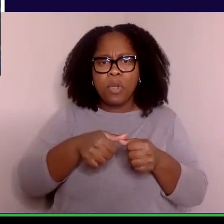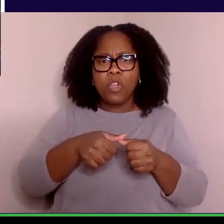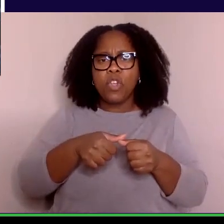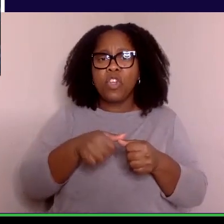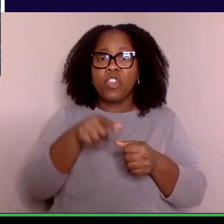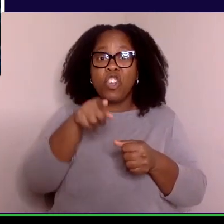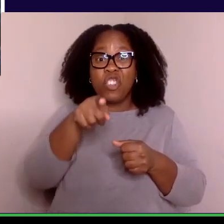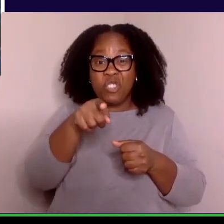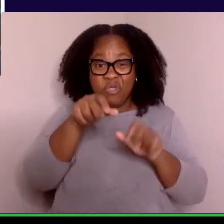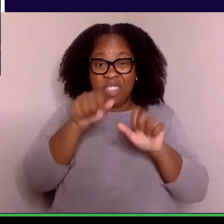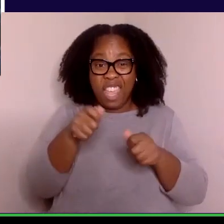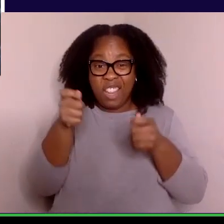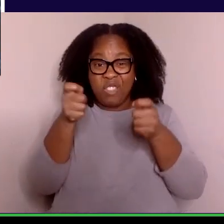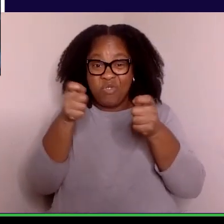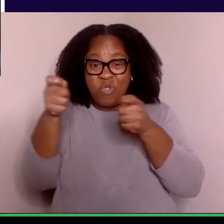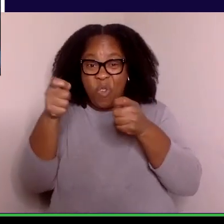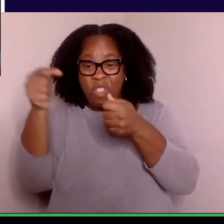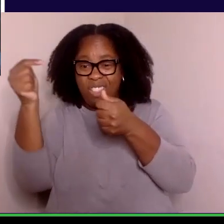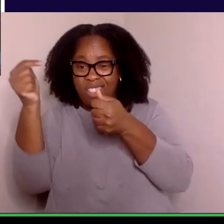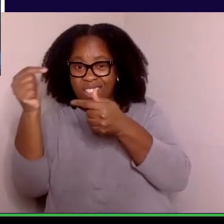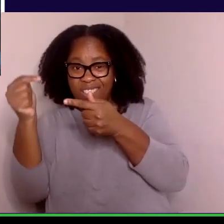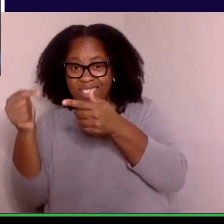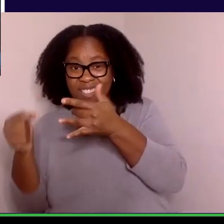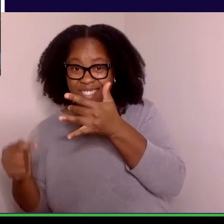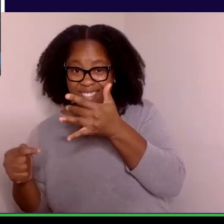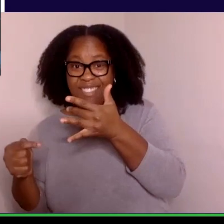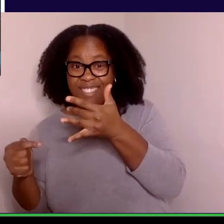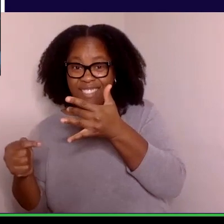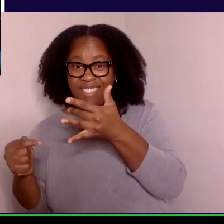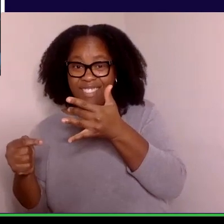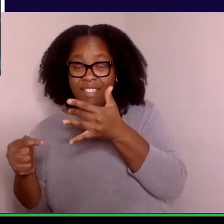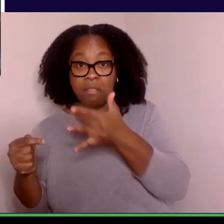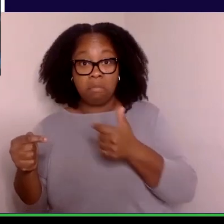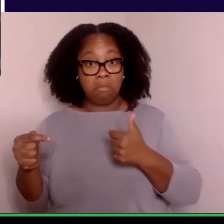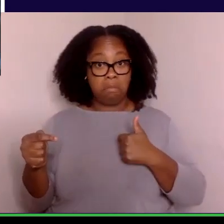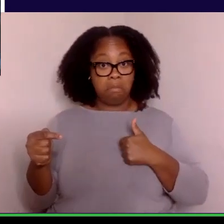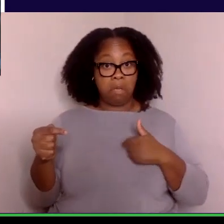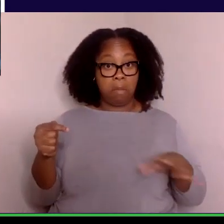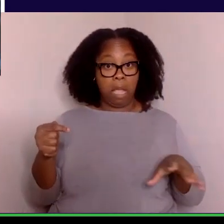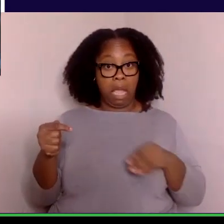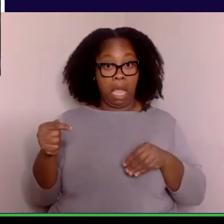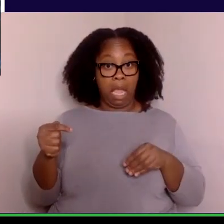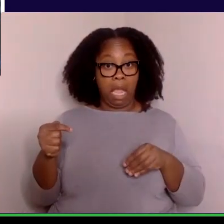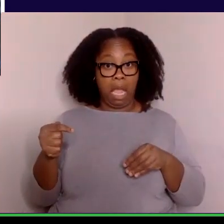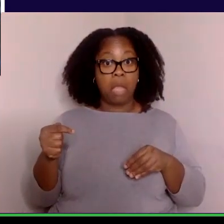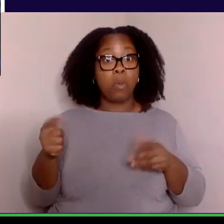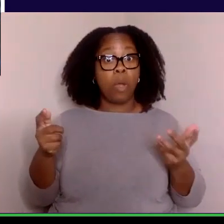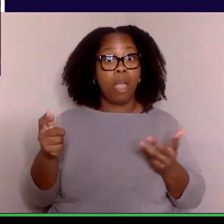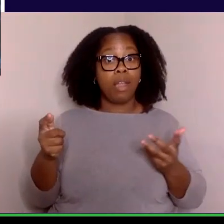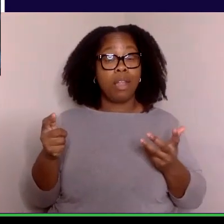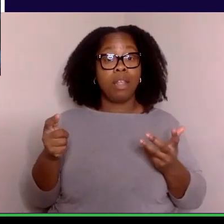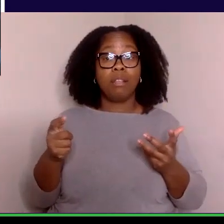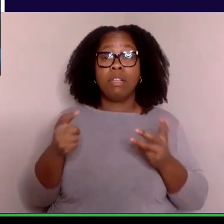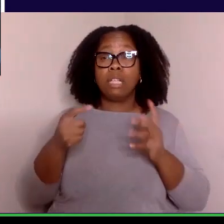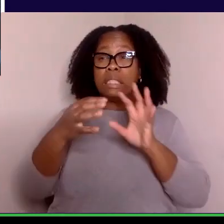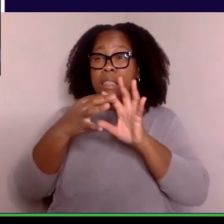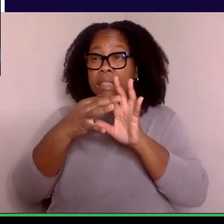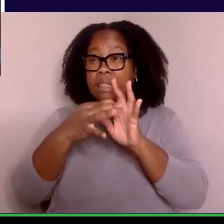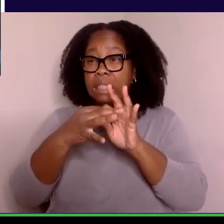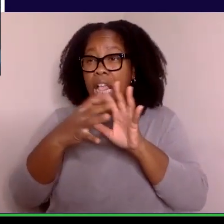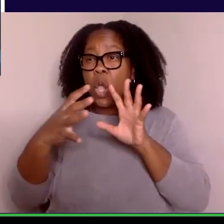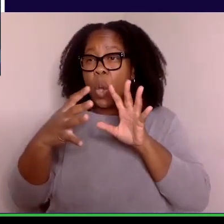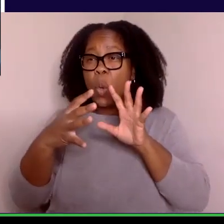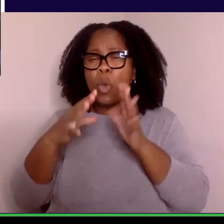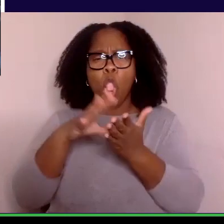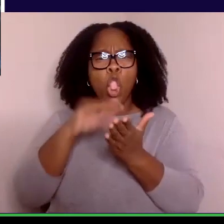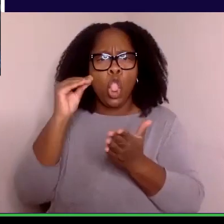can control. I would add, and learn when to let go. Last